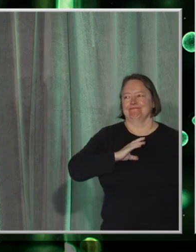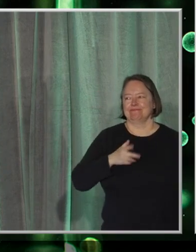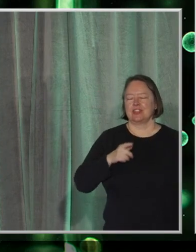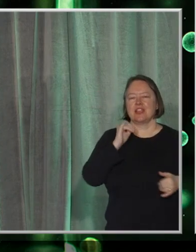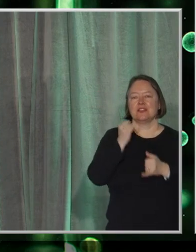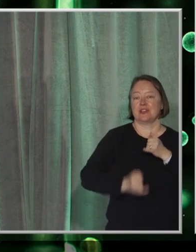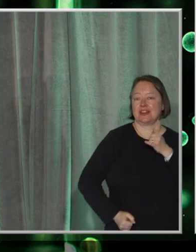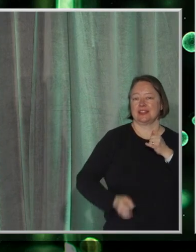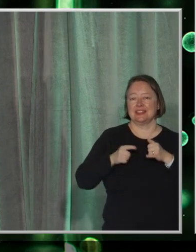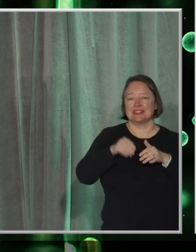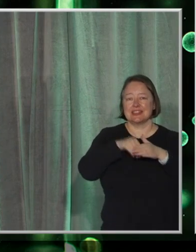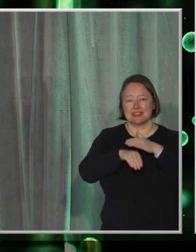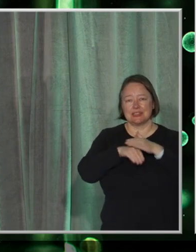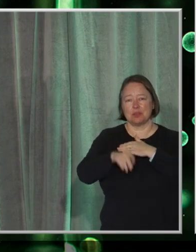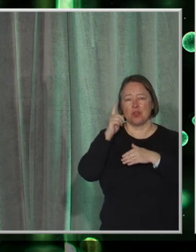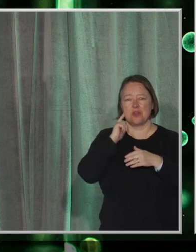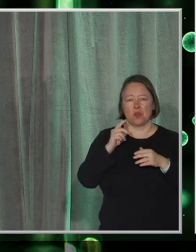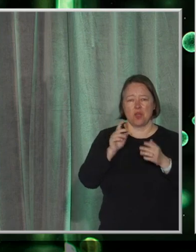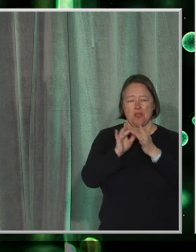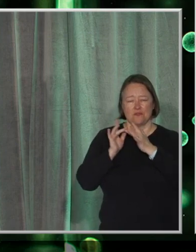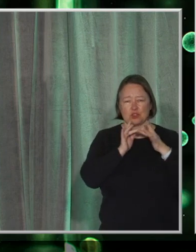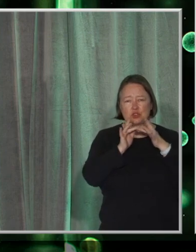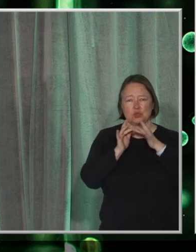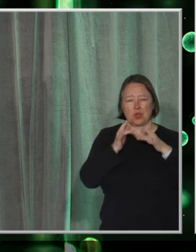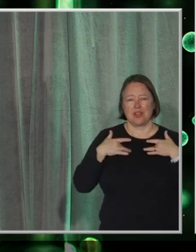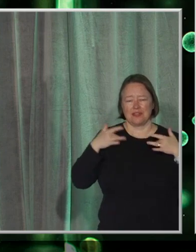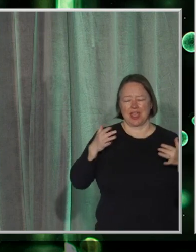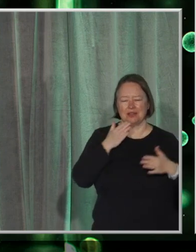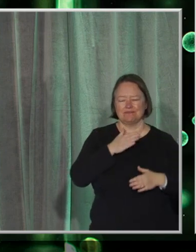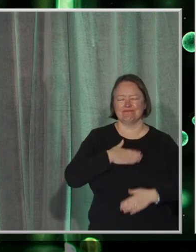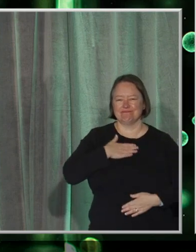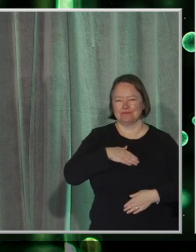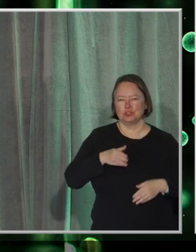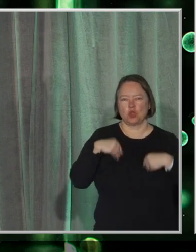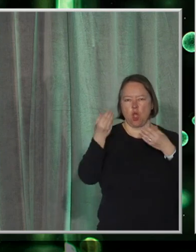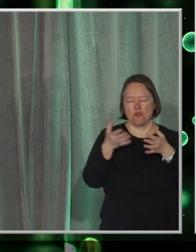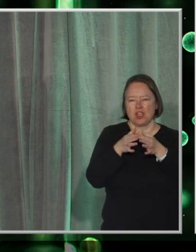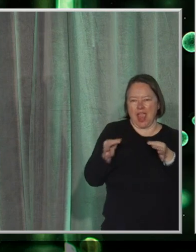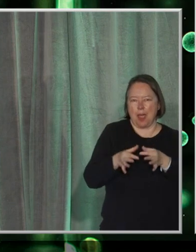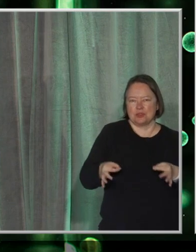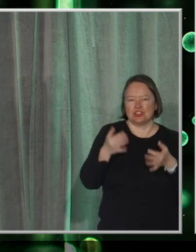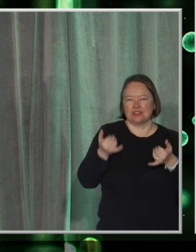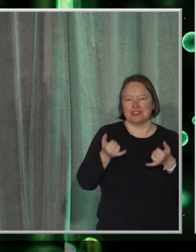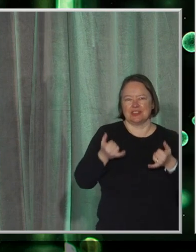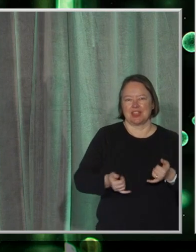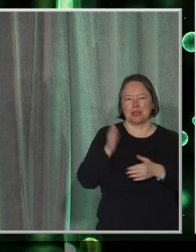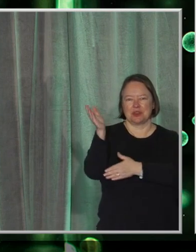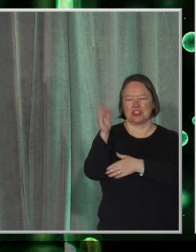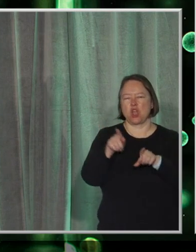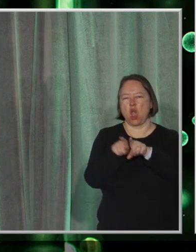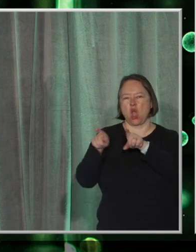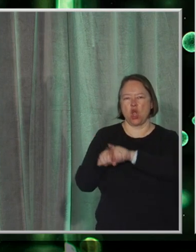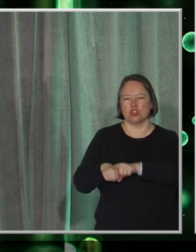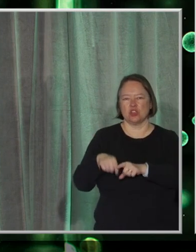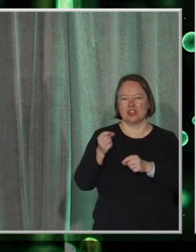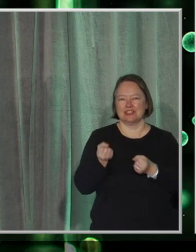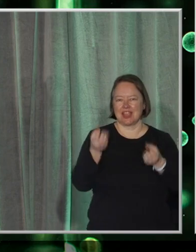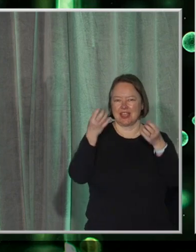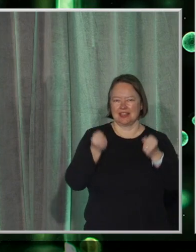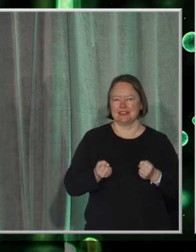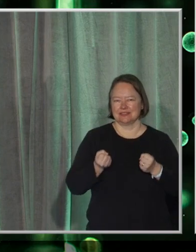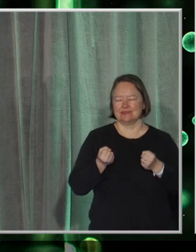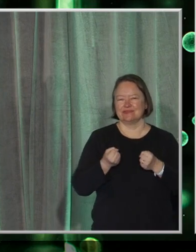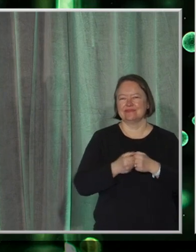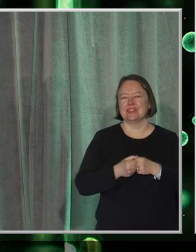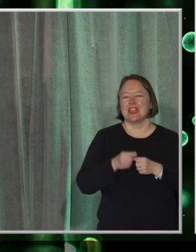Finally, this is an accessible virtual event. We're pleased to offer captioning of today's presentations as well as sign language